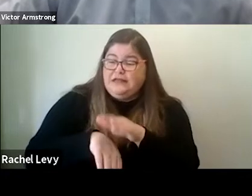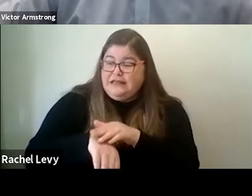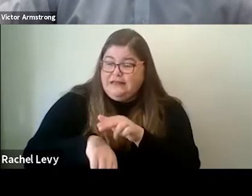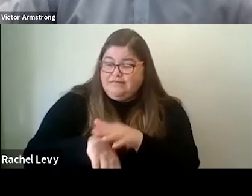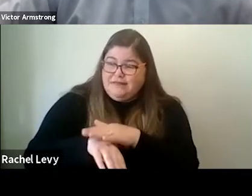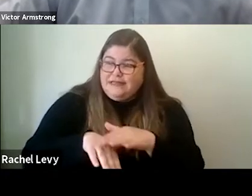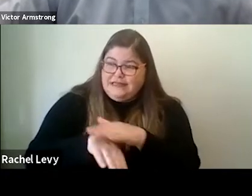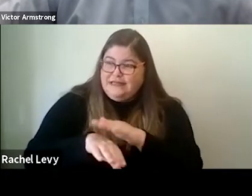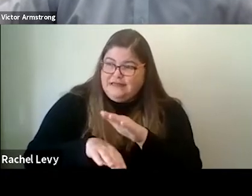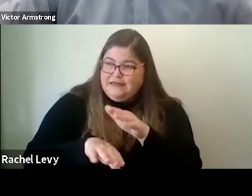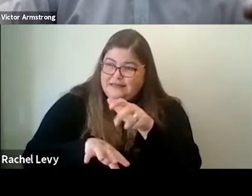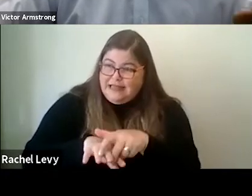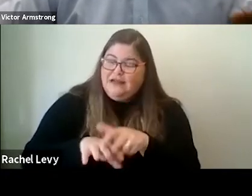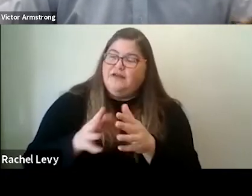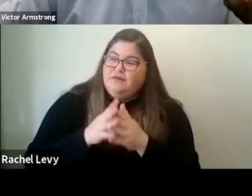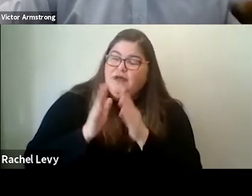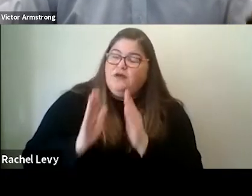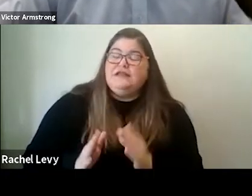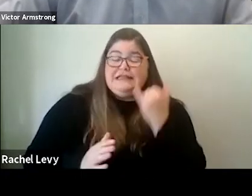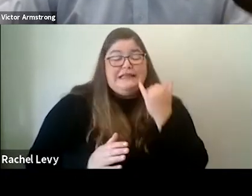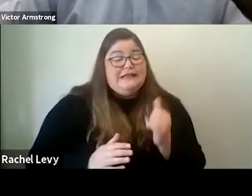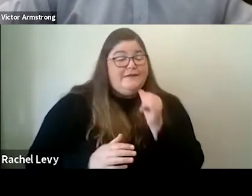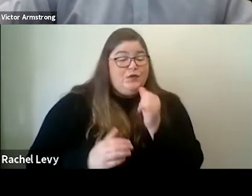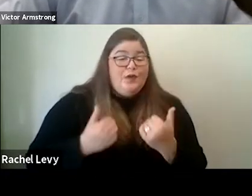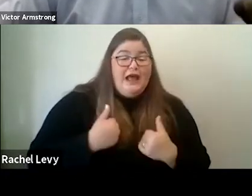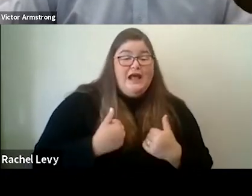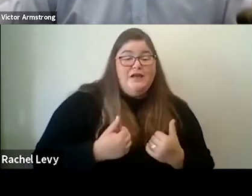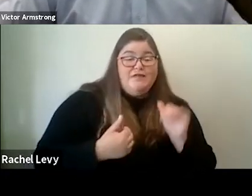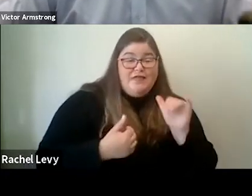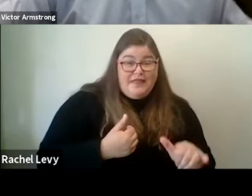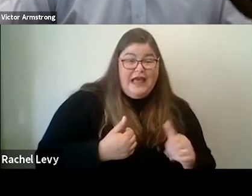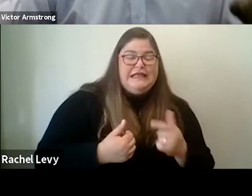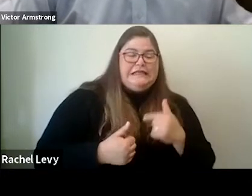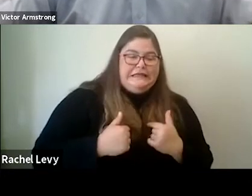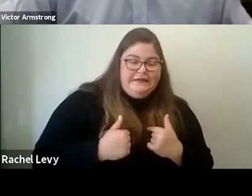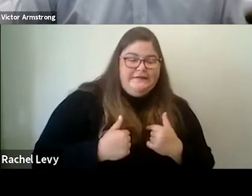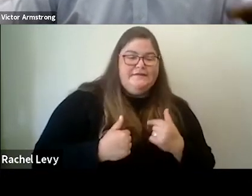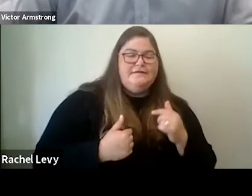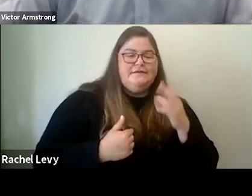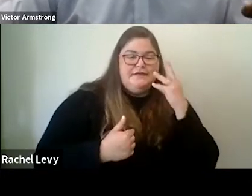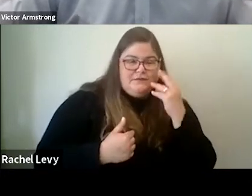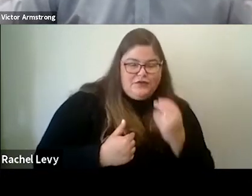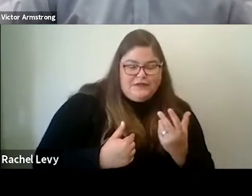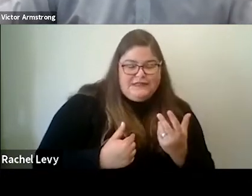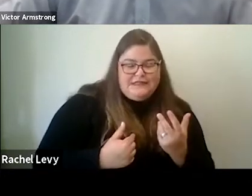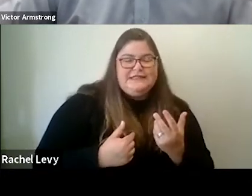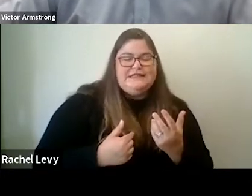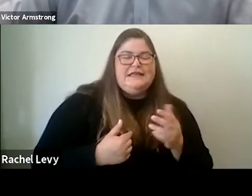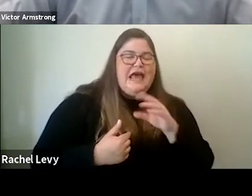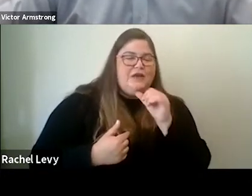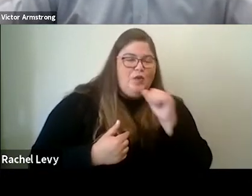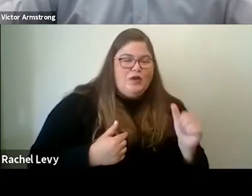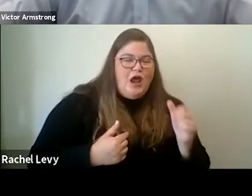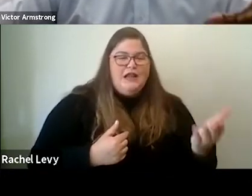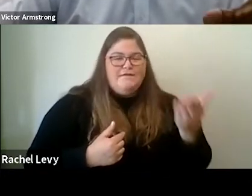not lived the life experience of those you seek to assist and don't have decision makers with that life experience at the table, you